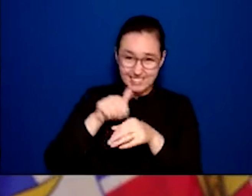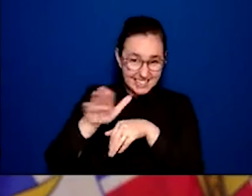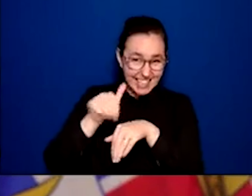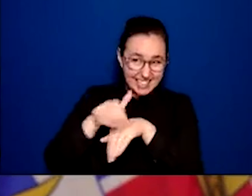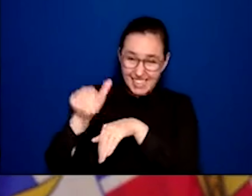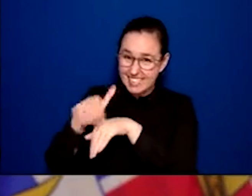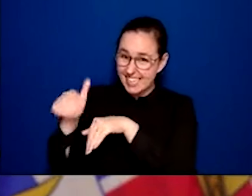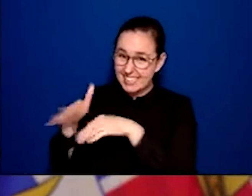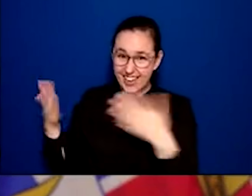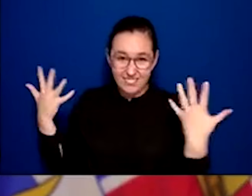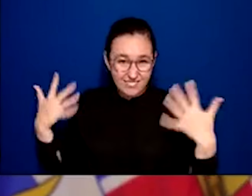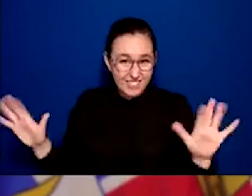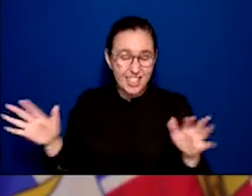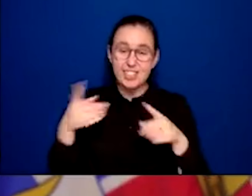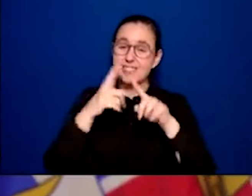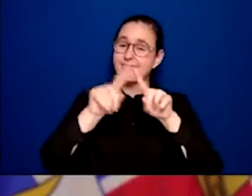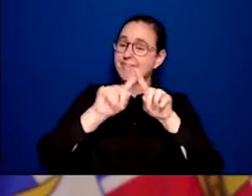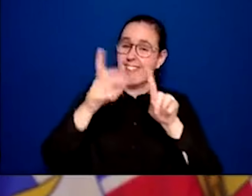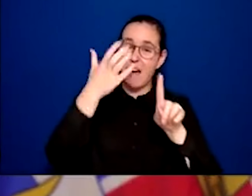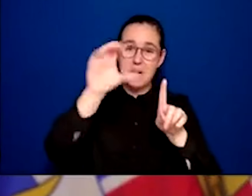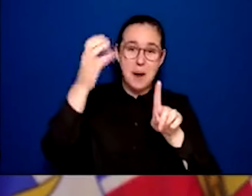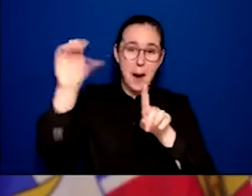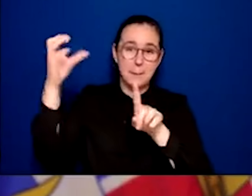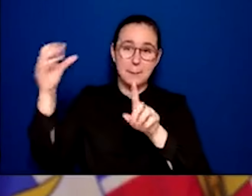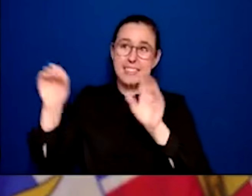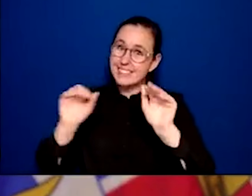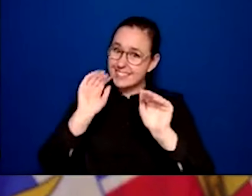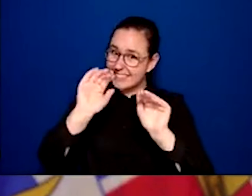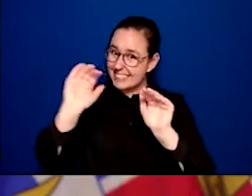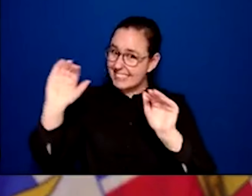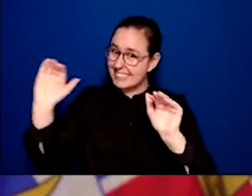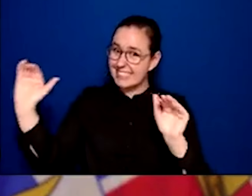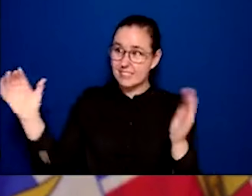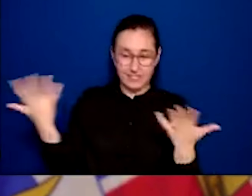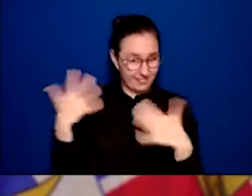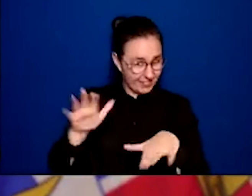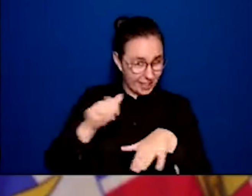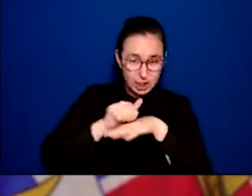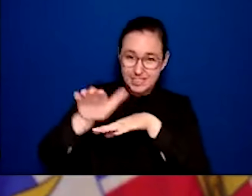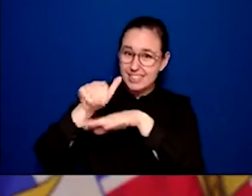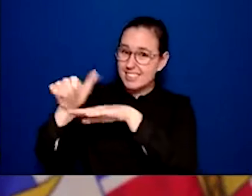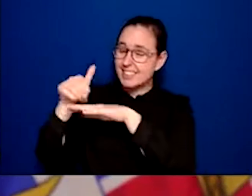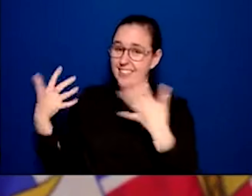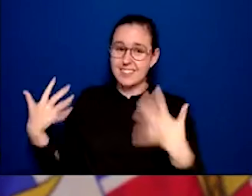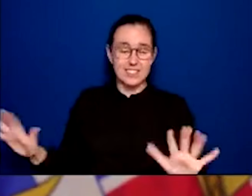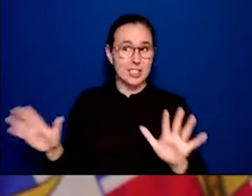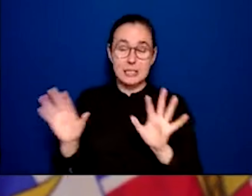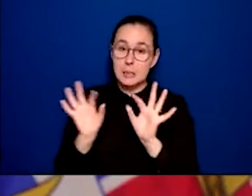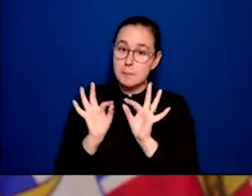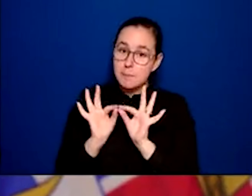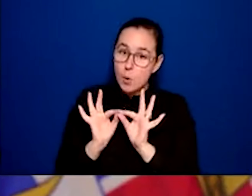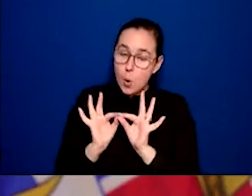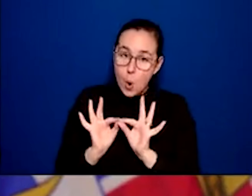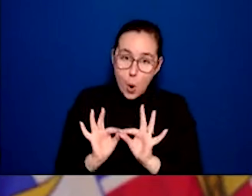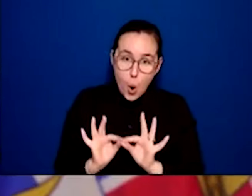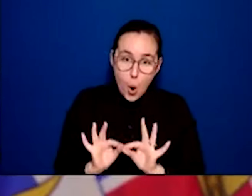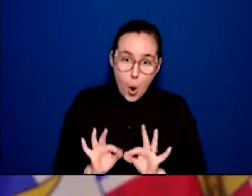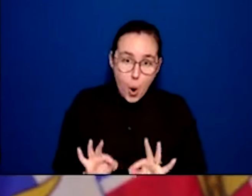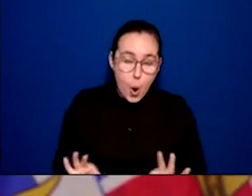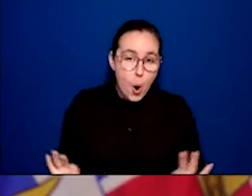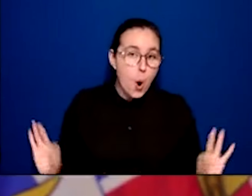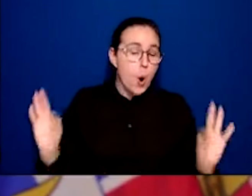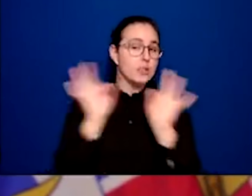employers in the large industrial camps, particularly in the north, saying that it is my very strong recommendation that they make